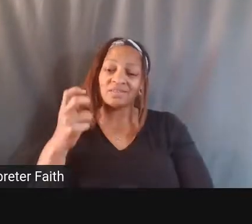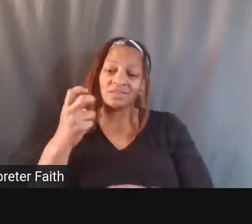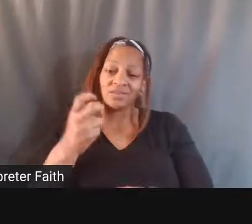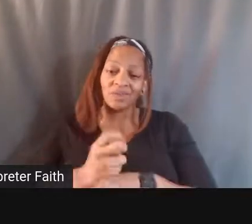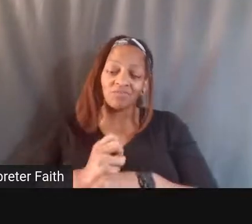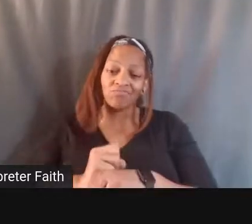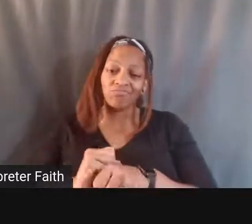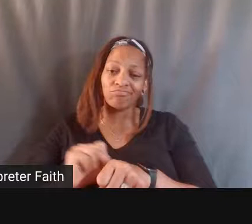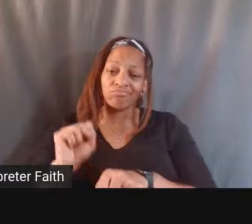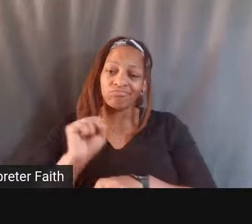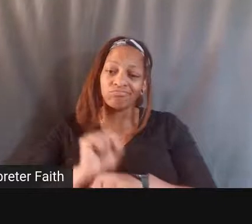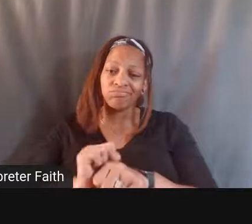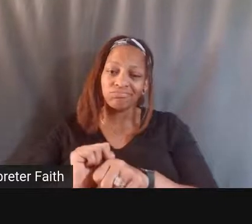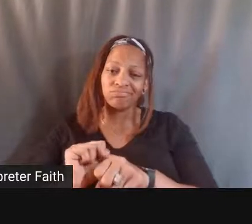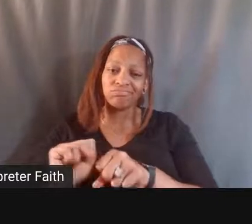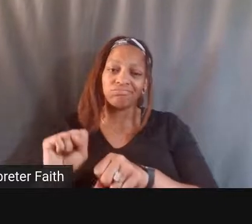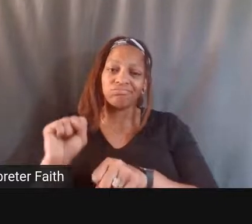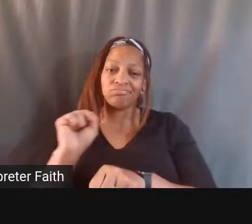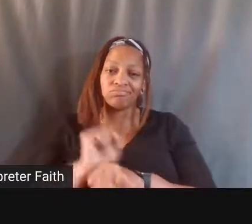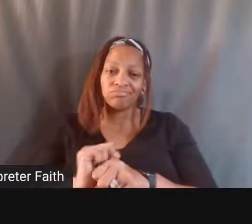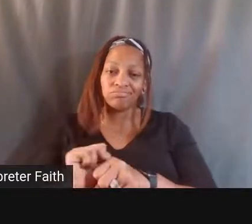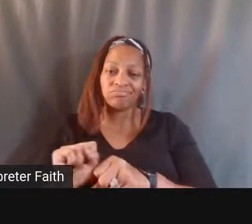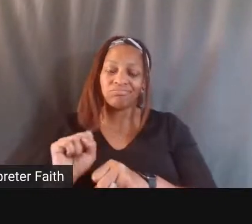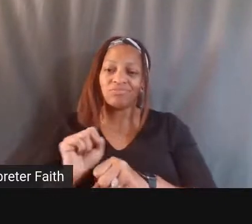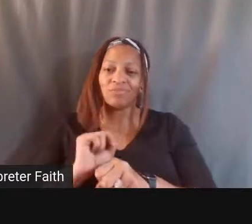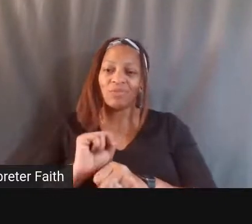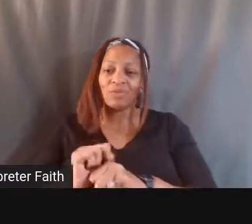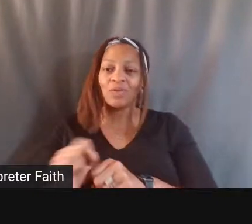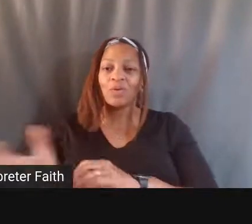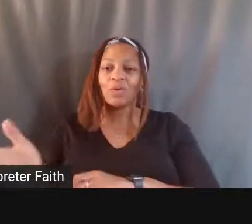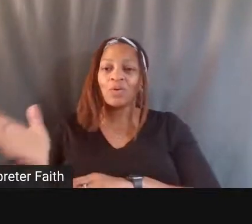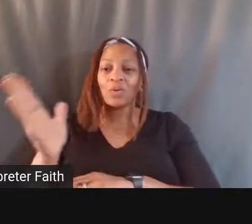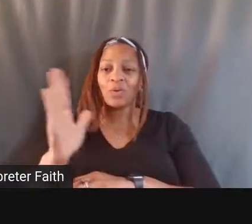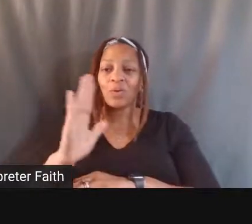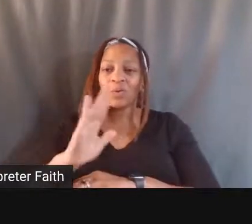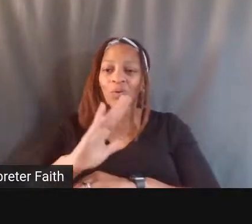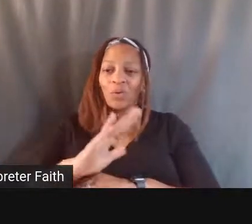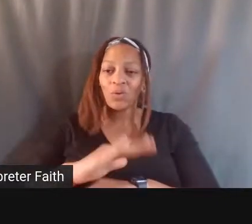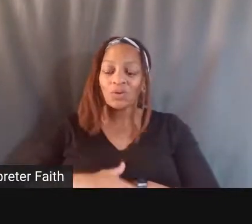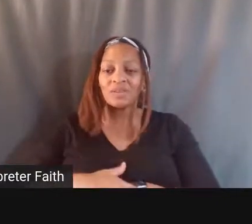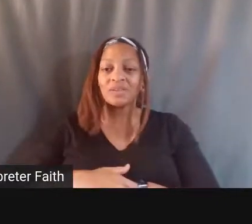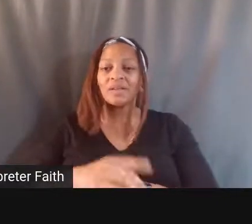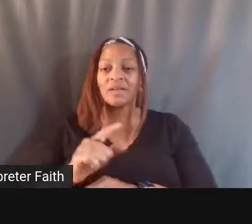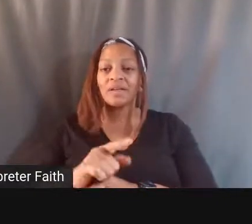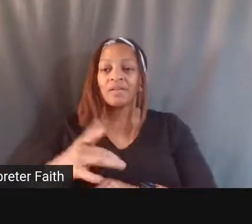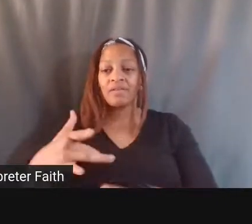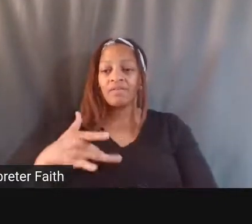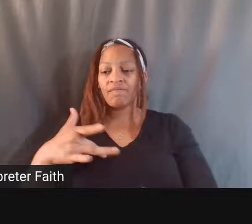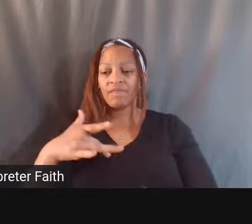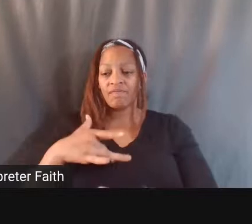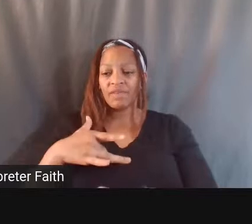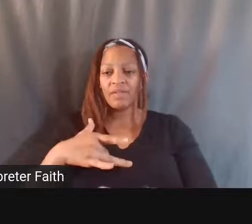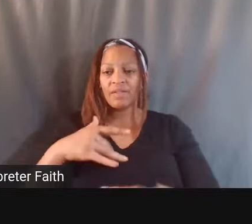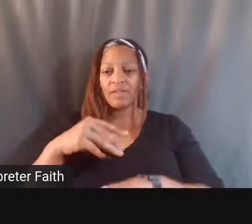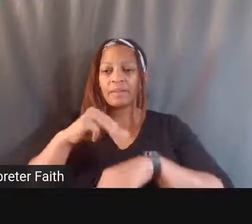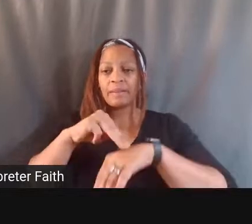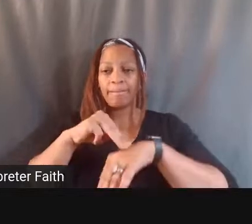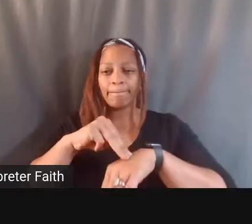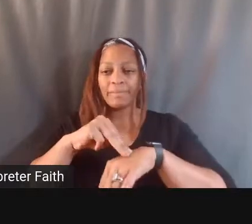Really feel all the muscles and tendons and tissues here in your